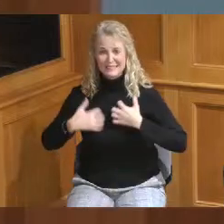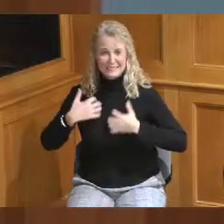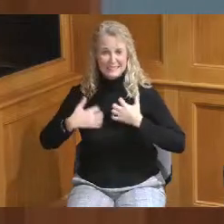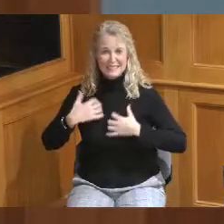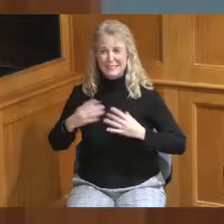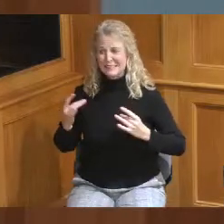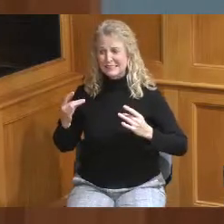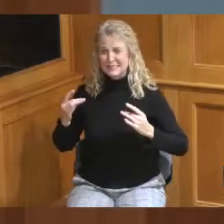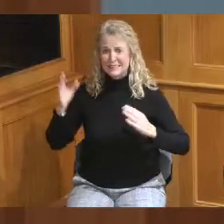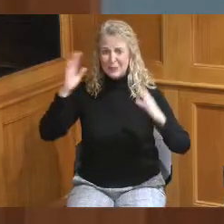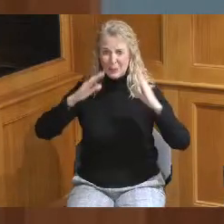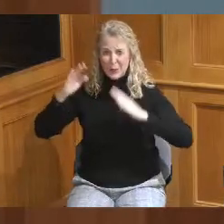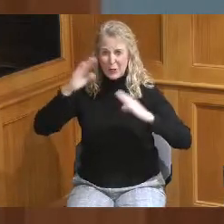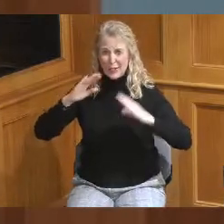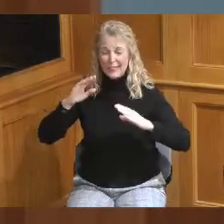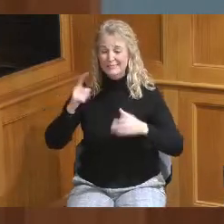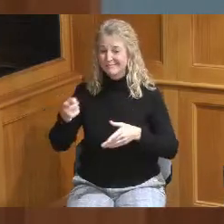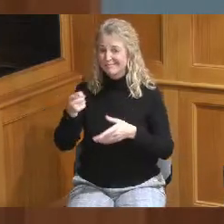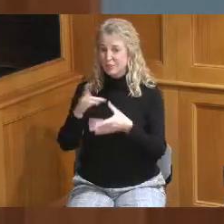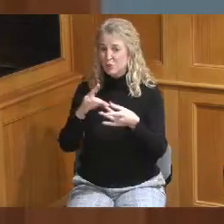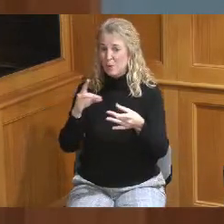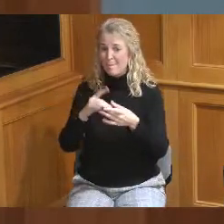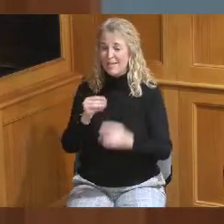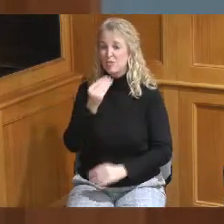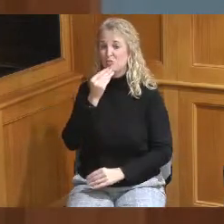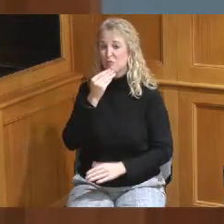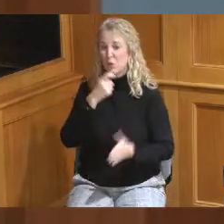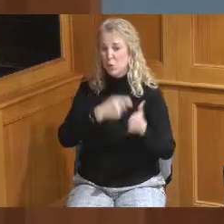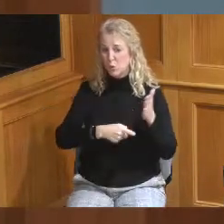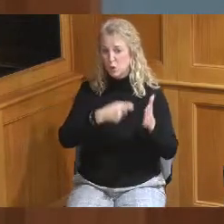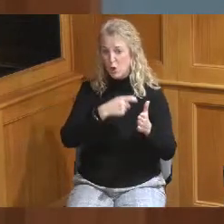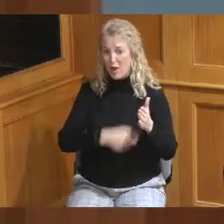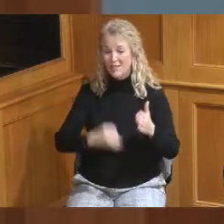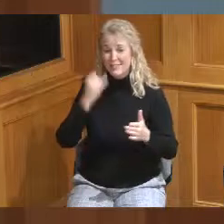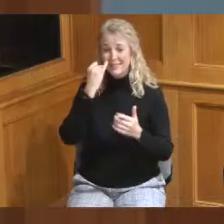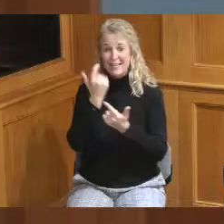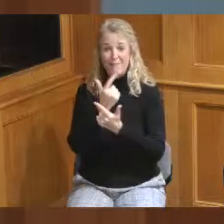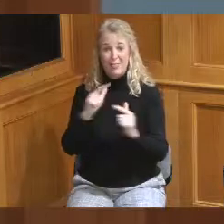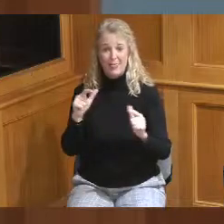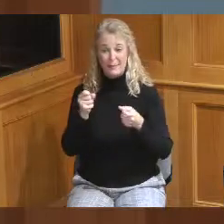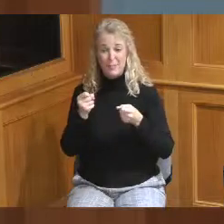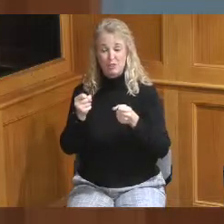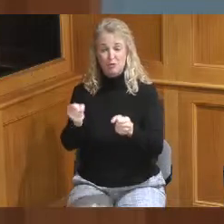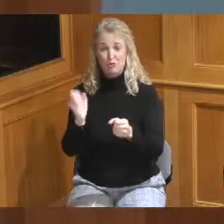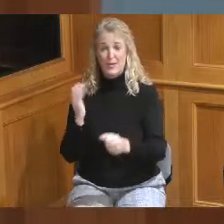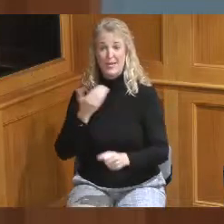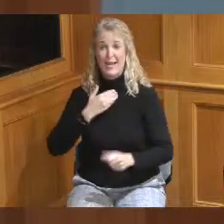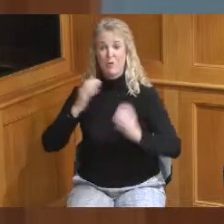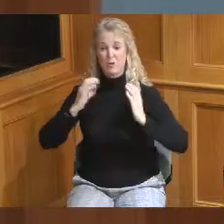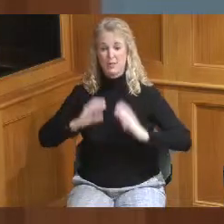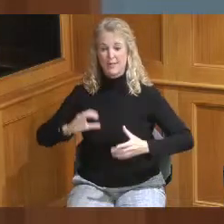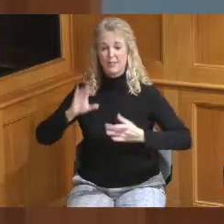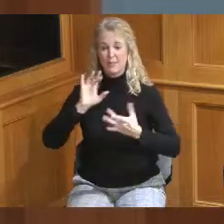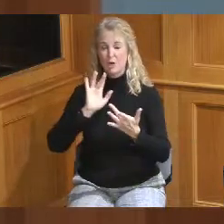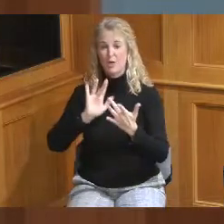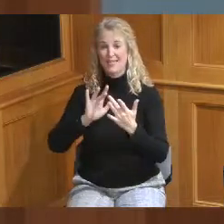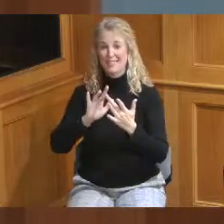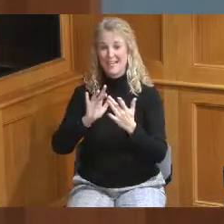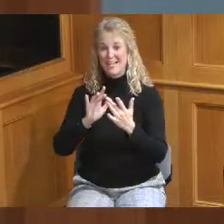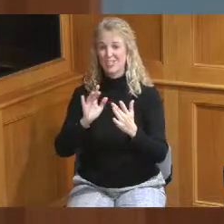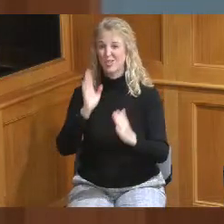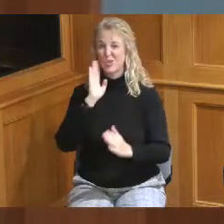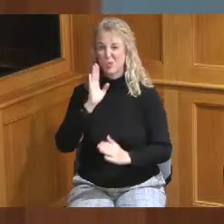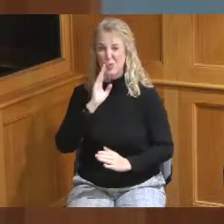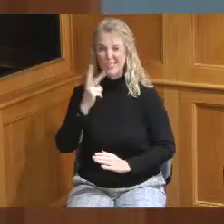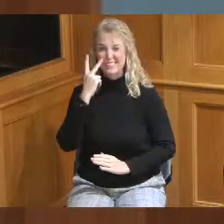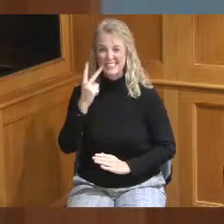happen, but I heard about the food costs. And if anybody walks on Liberty Street to our Customer Connection Center, you can see right about now we have a line wrapped